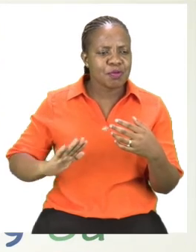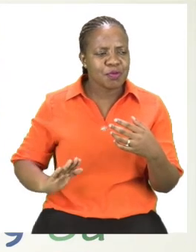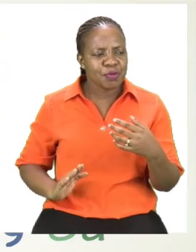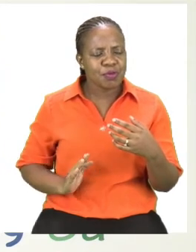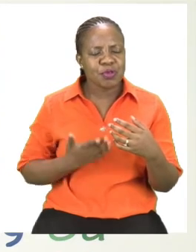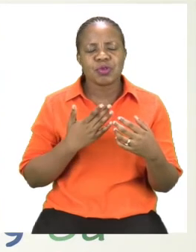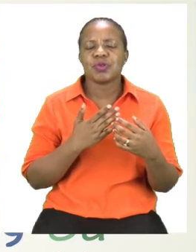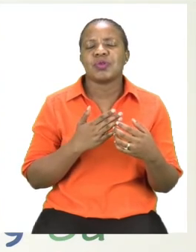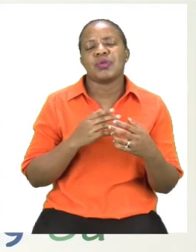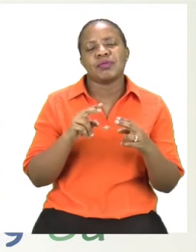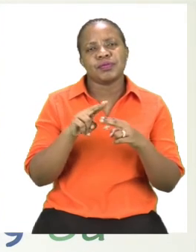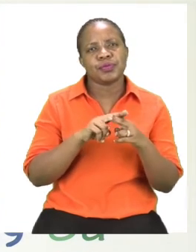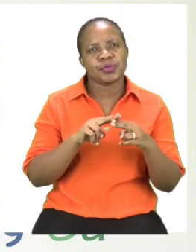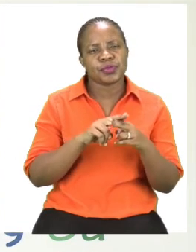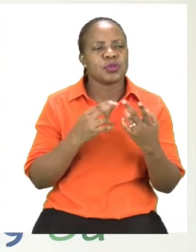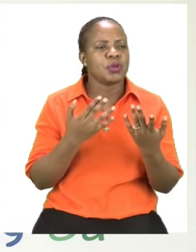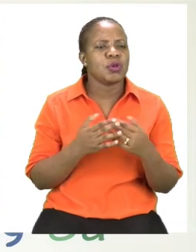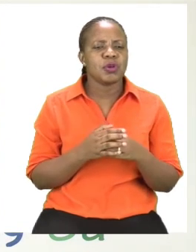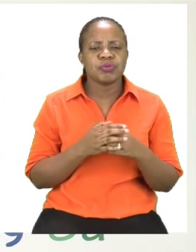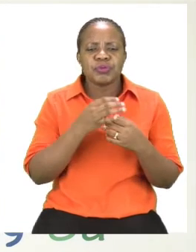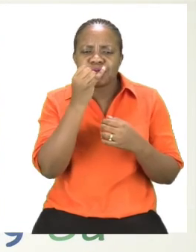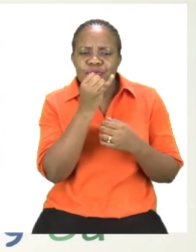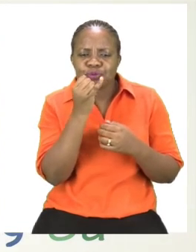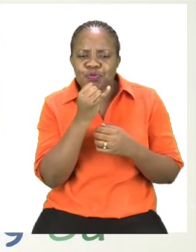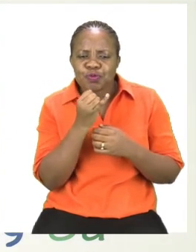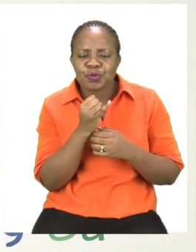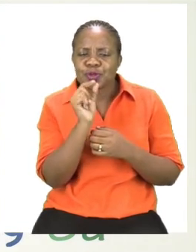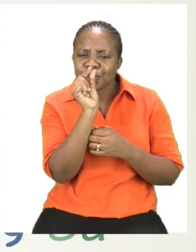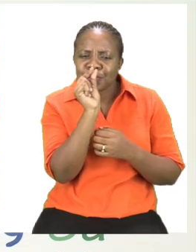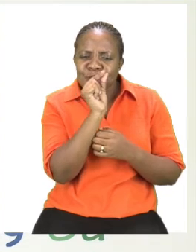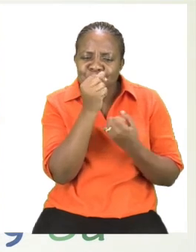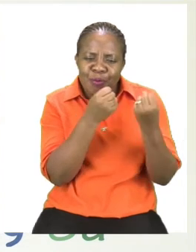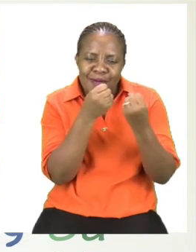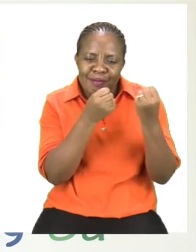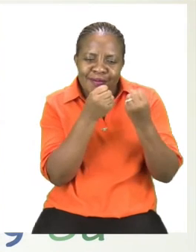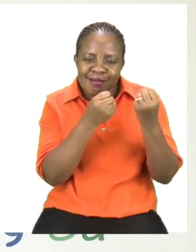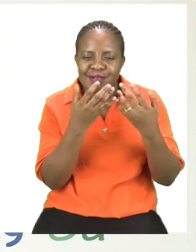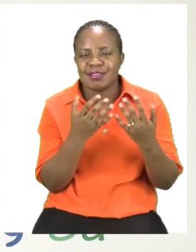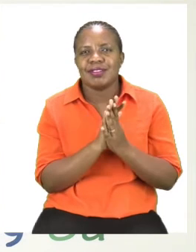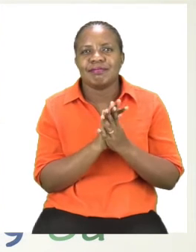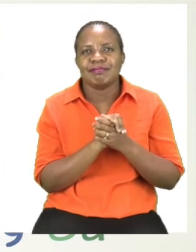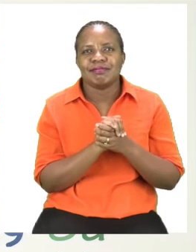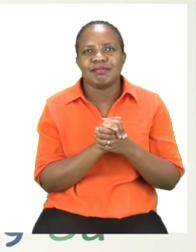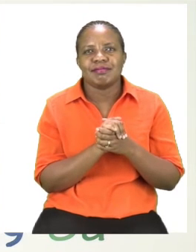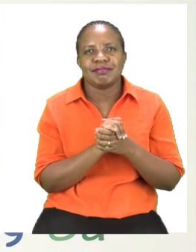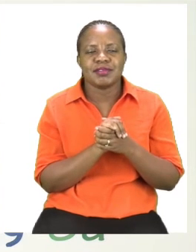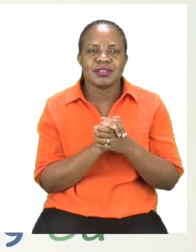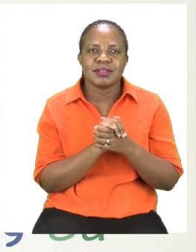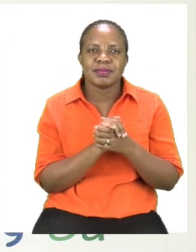and you can even draw little cars or anything they're asking you to add or